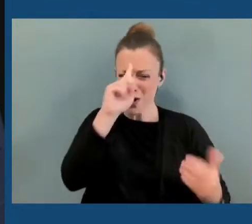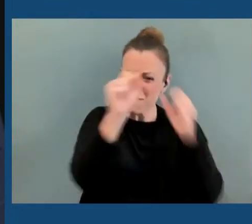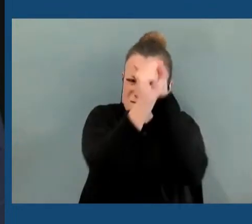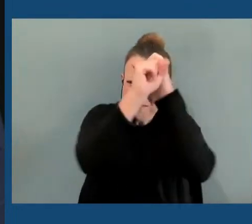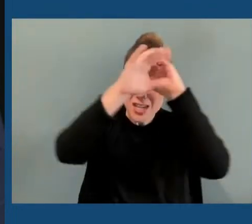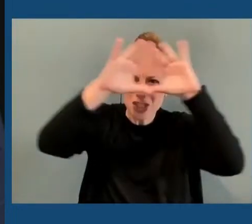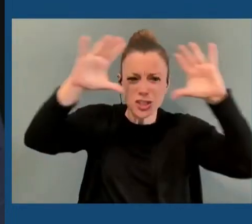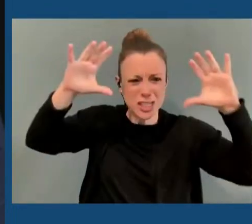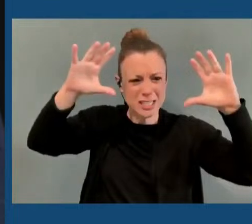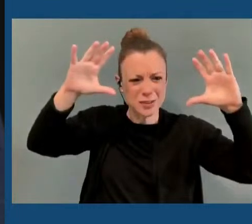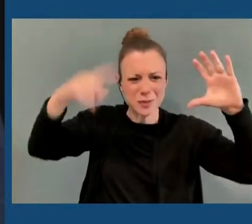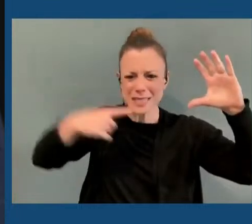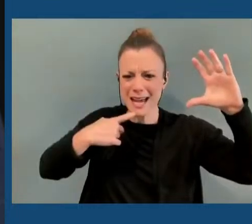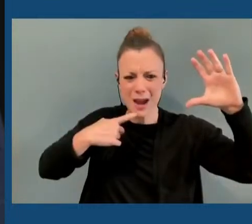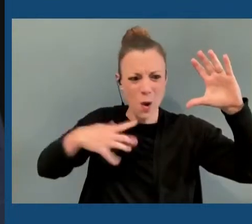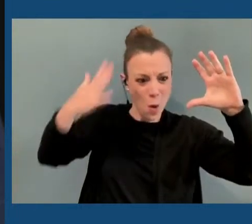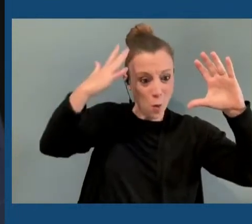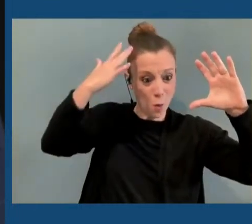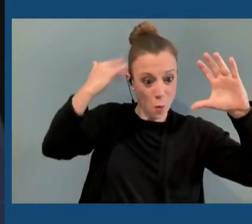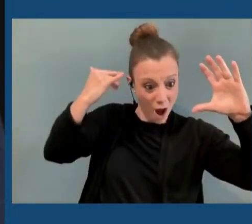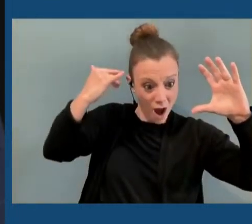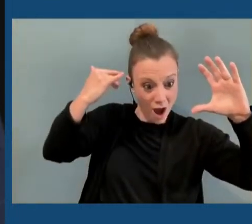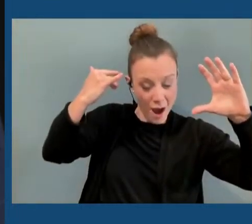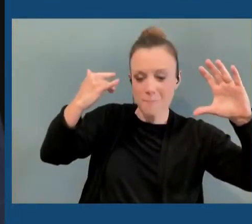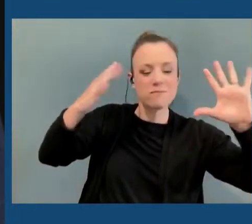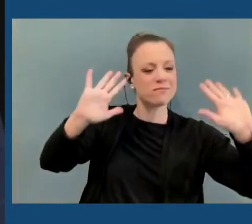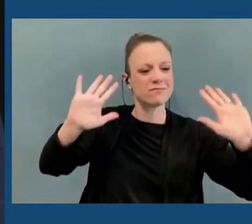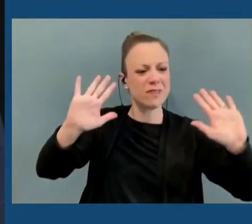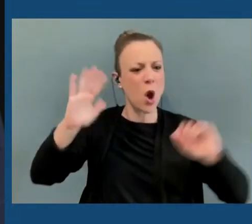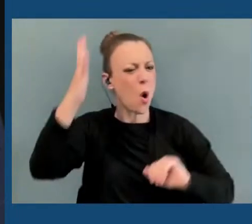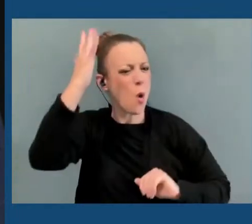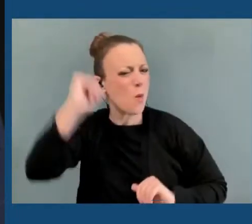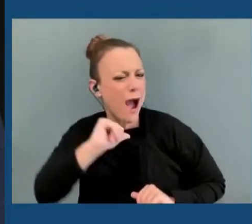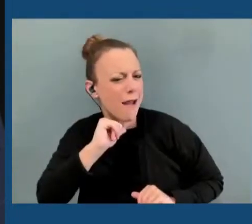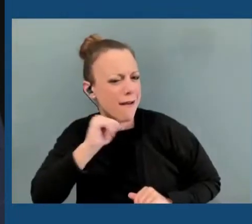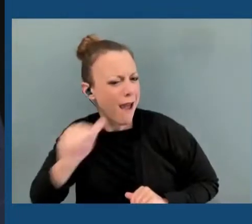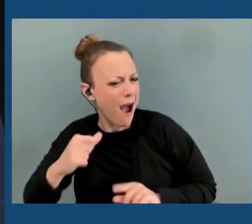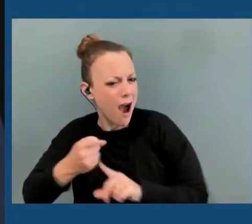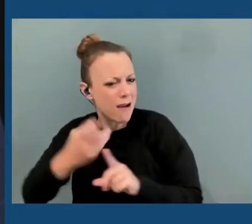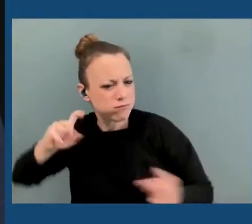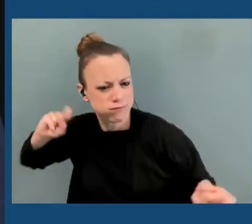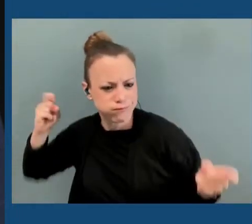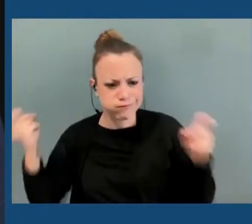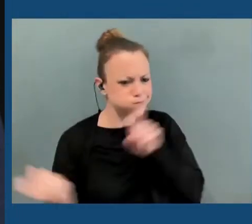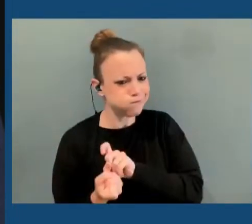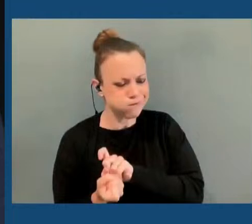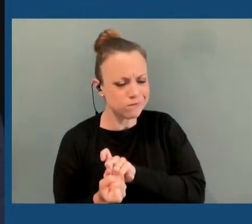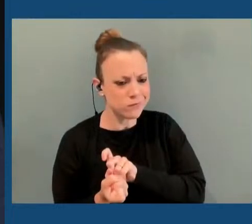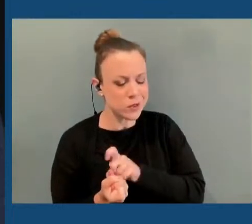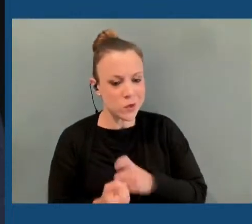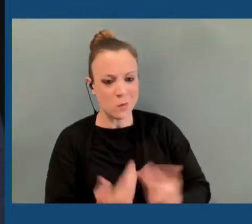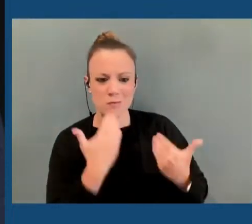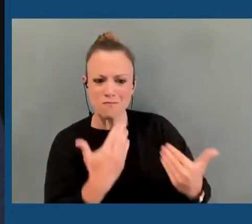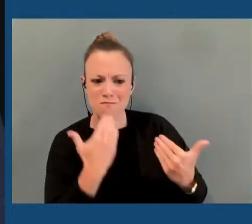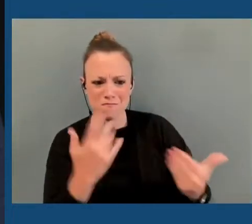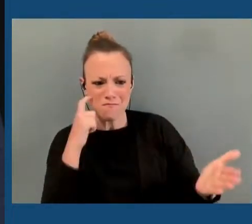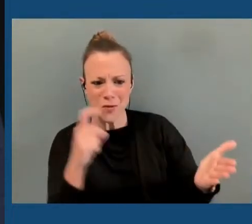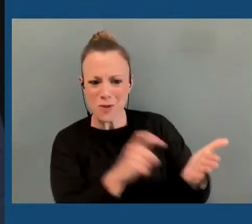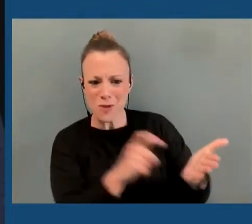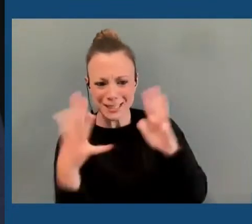why not? Why not have an incredible transformation we're talking about here today? So ladies and gentlemen, let's give another round of applause to our mayor, Ben Walsh.